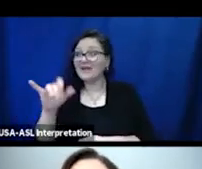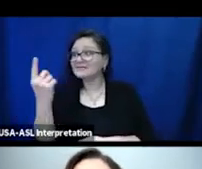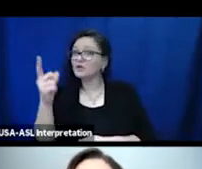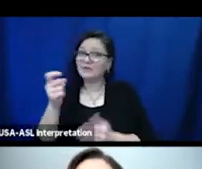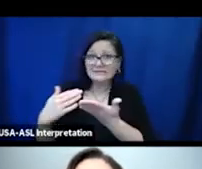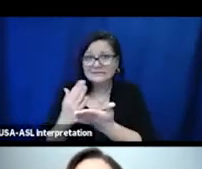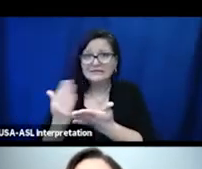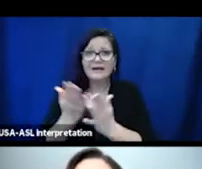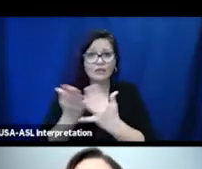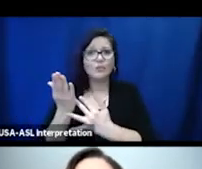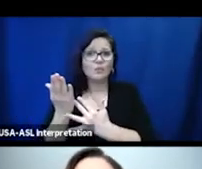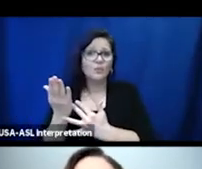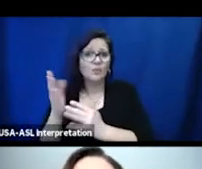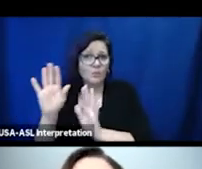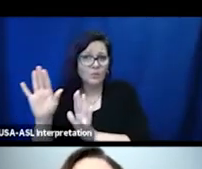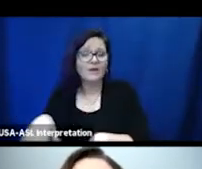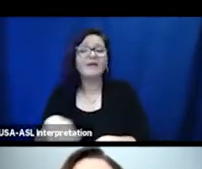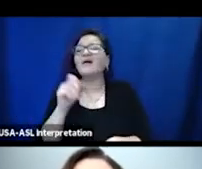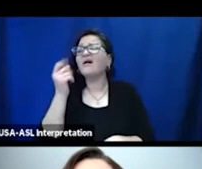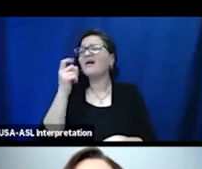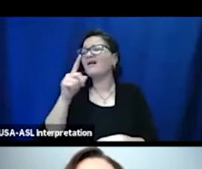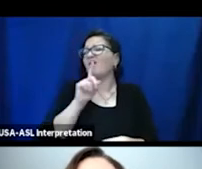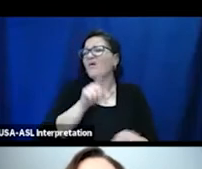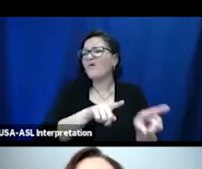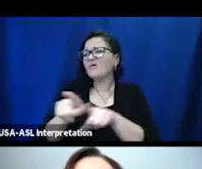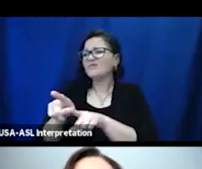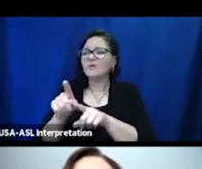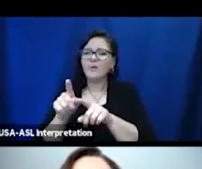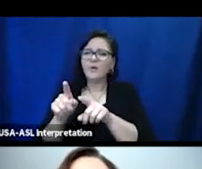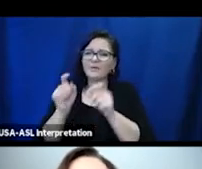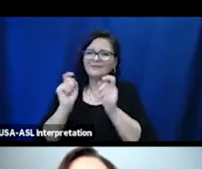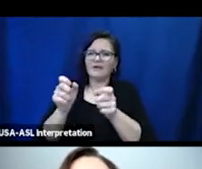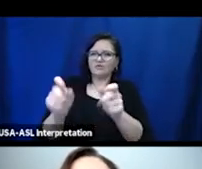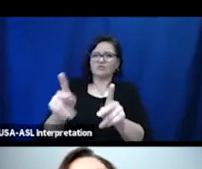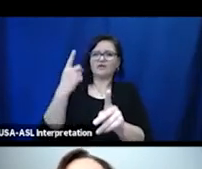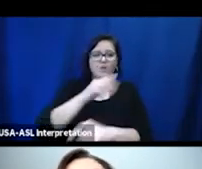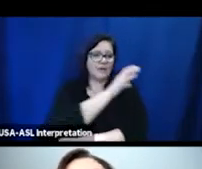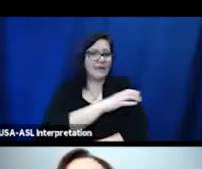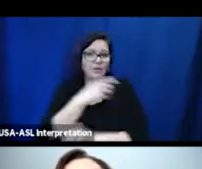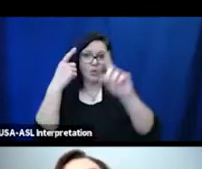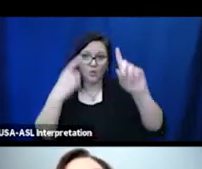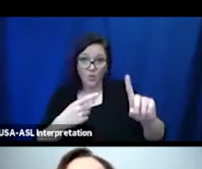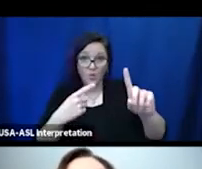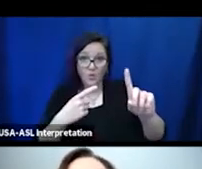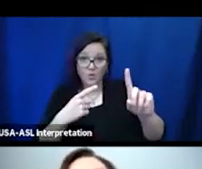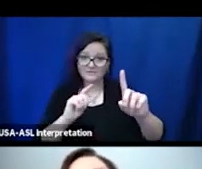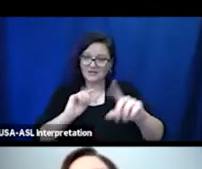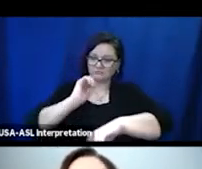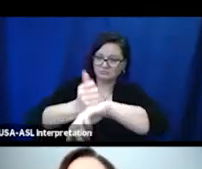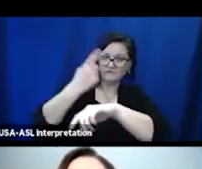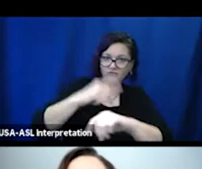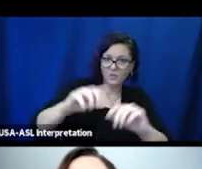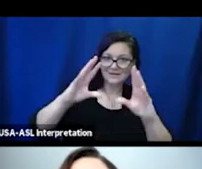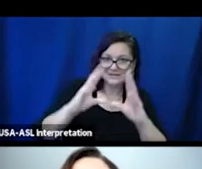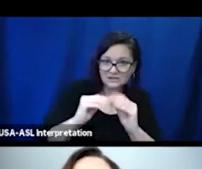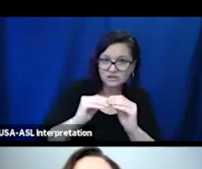through. And it provides an opportunity for those clinical goals that are set in those sessions to